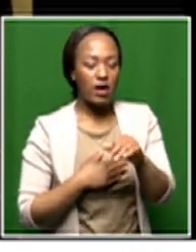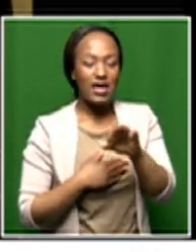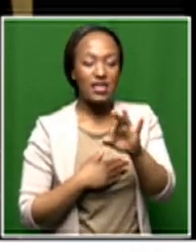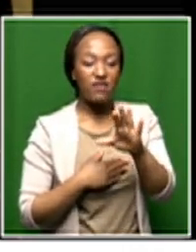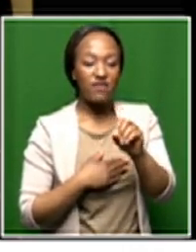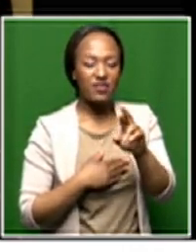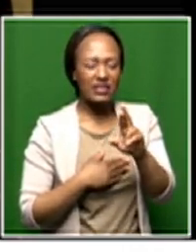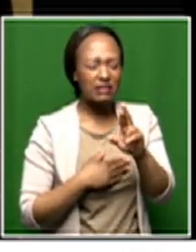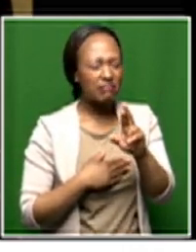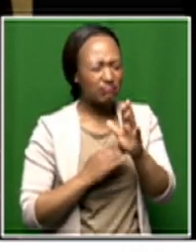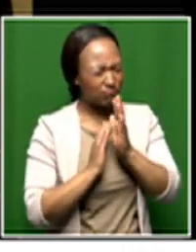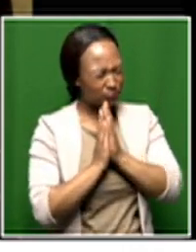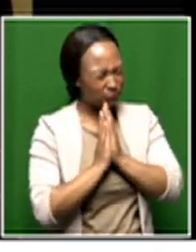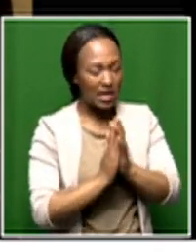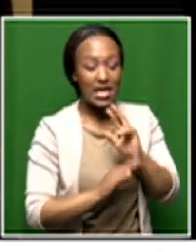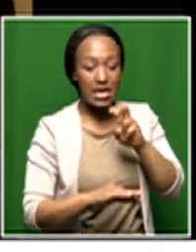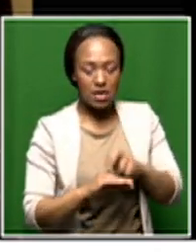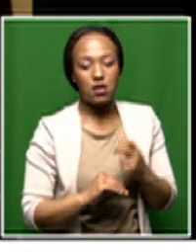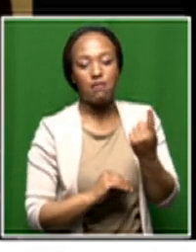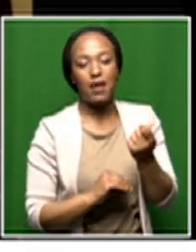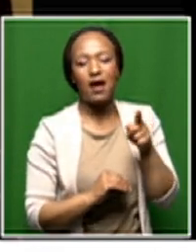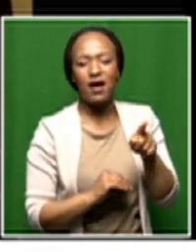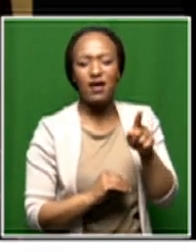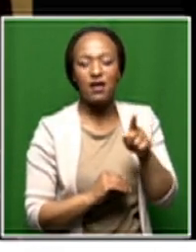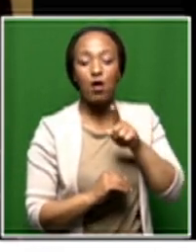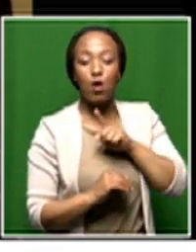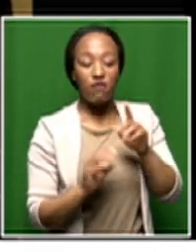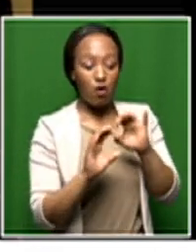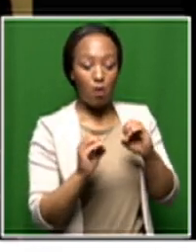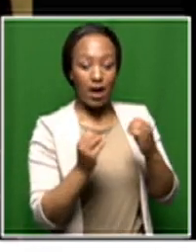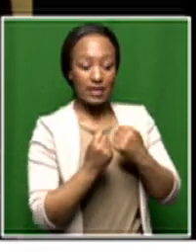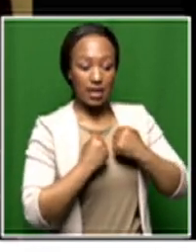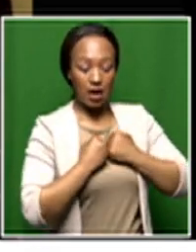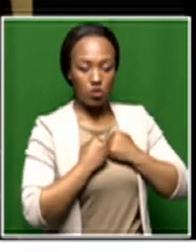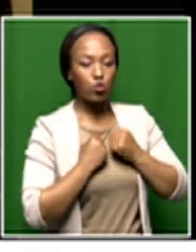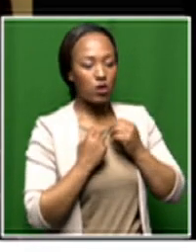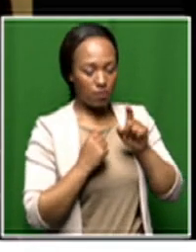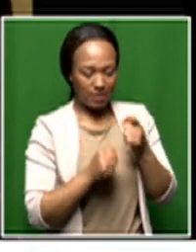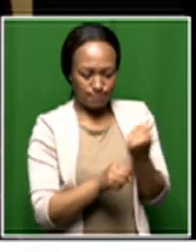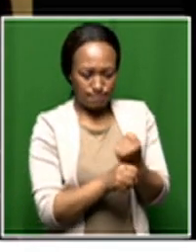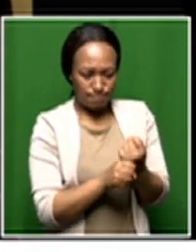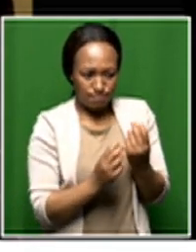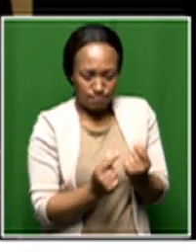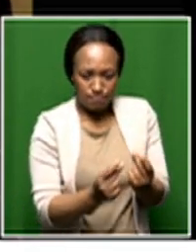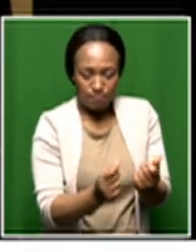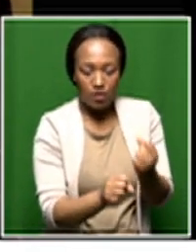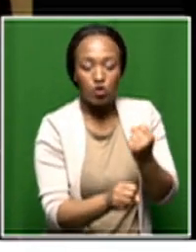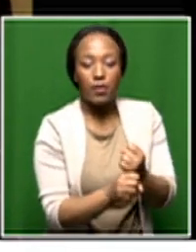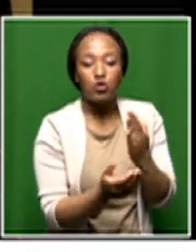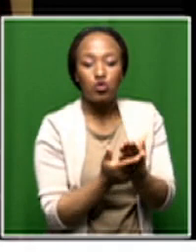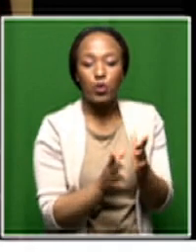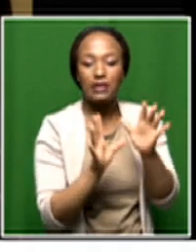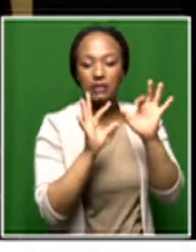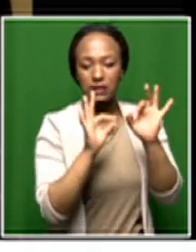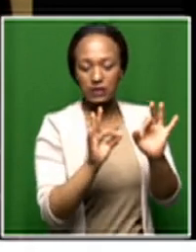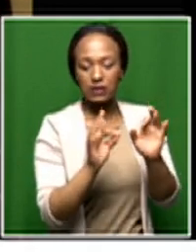they desperately need the money. So from our side as an organization, we need to work as quick as possible to make sure that we come to the party.